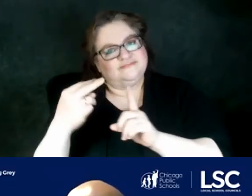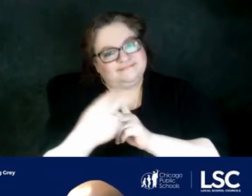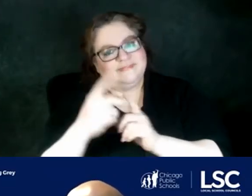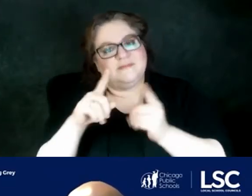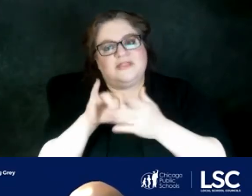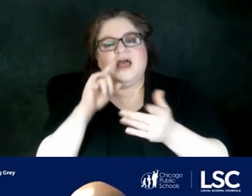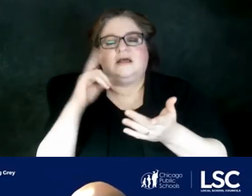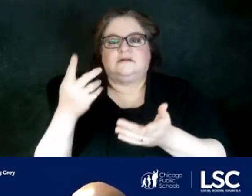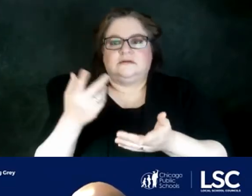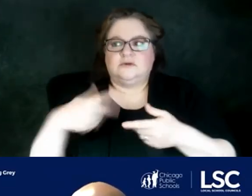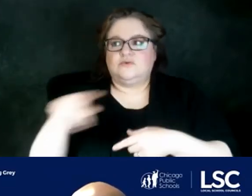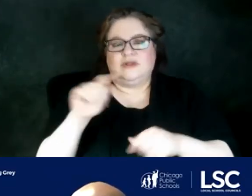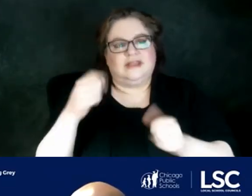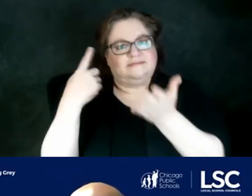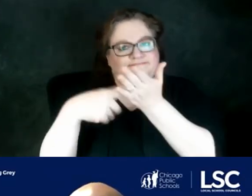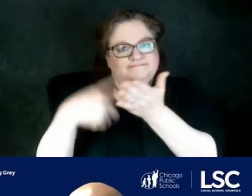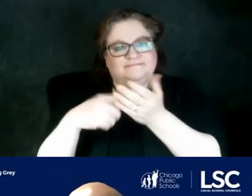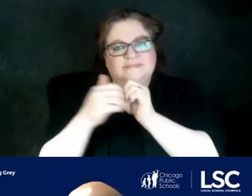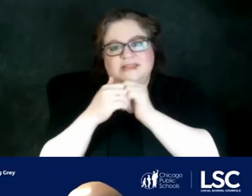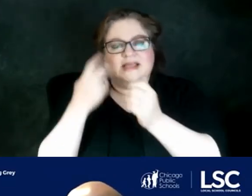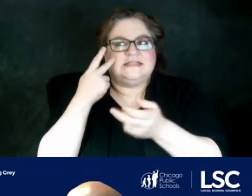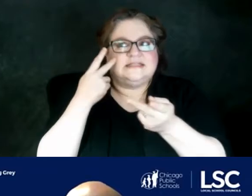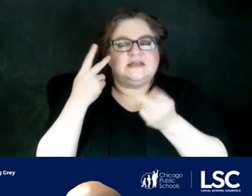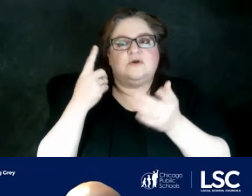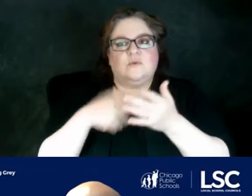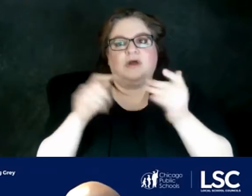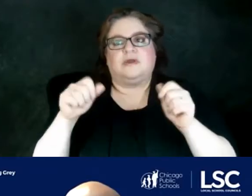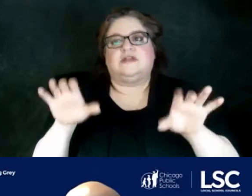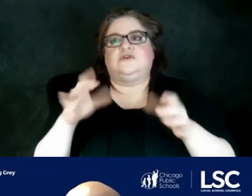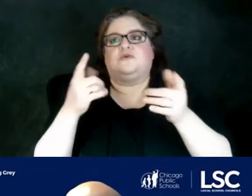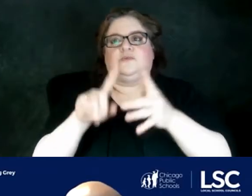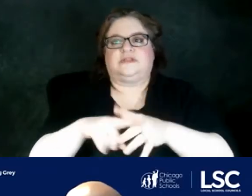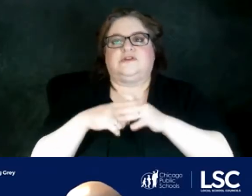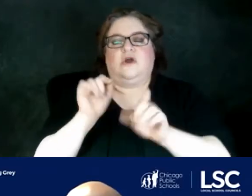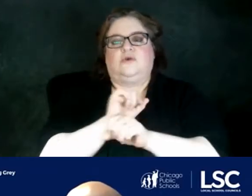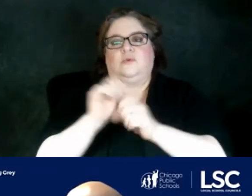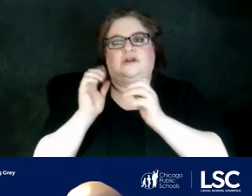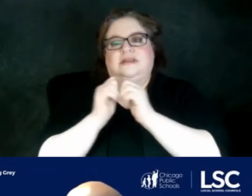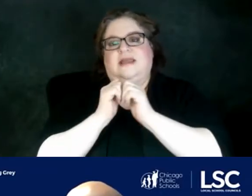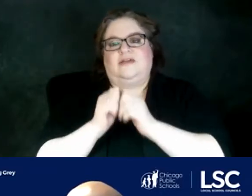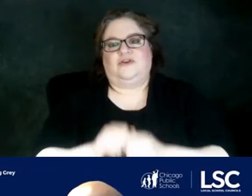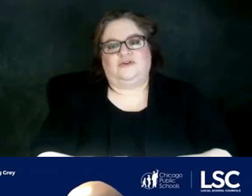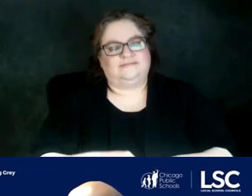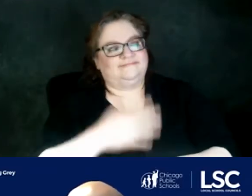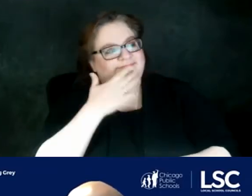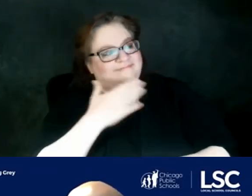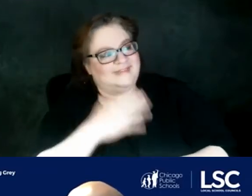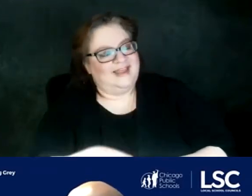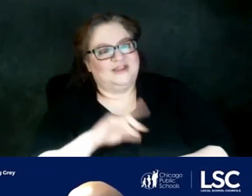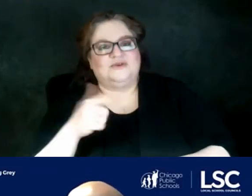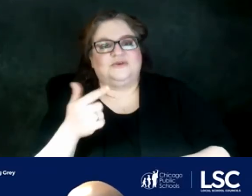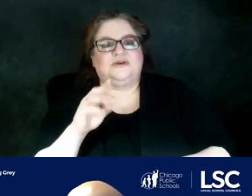talk about them together and see what all we can do when we start working together. Thank you. Mr.